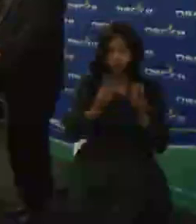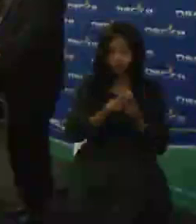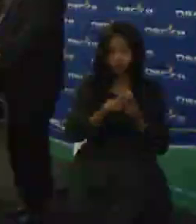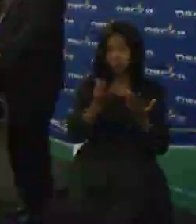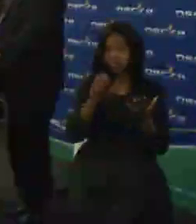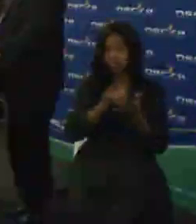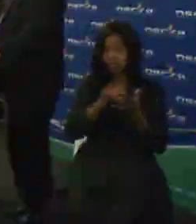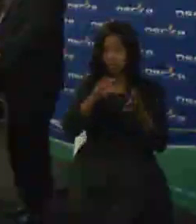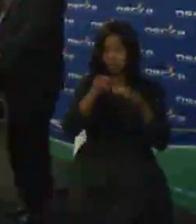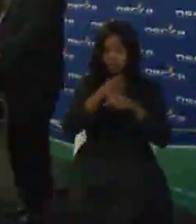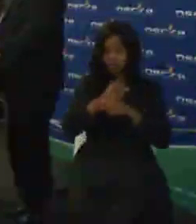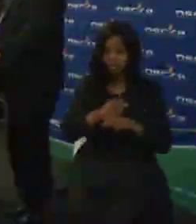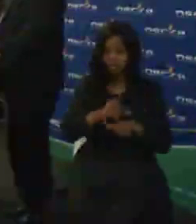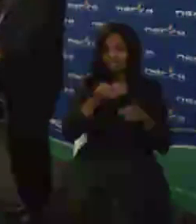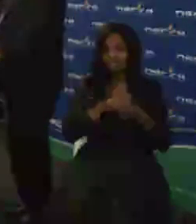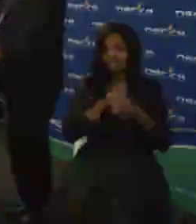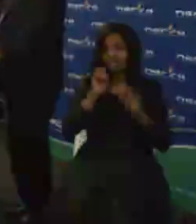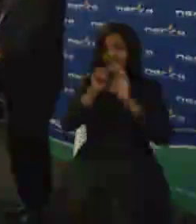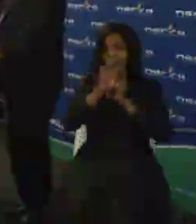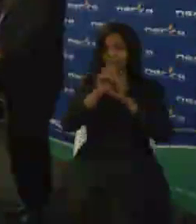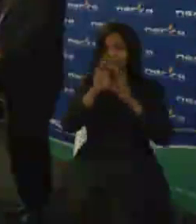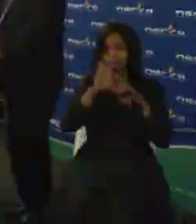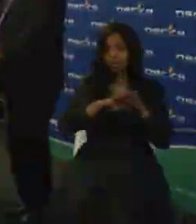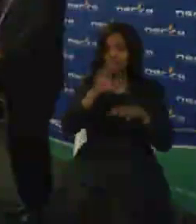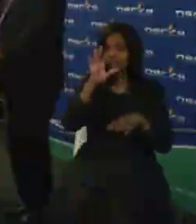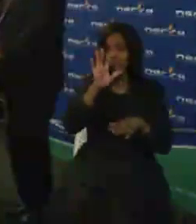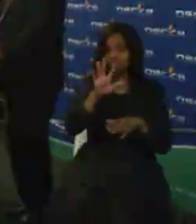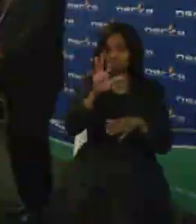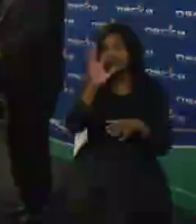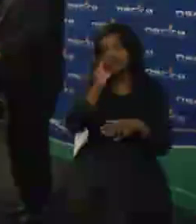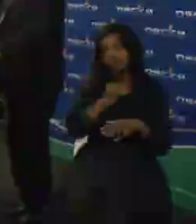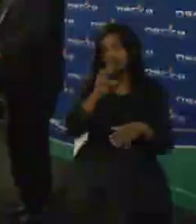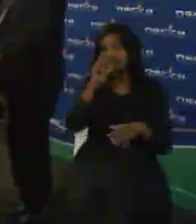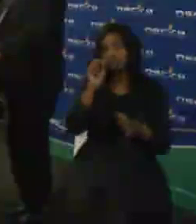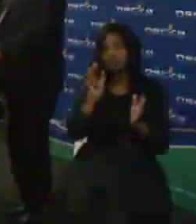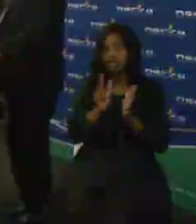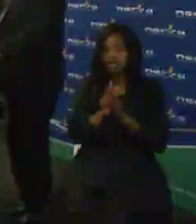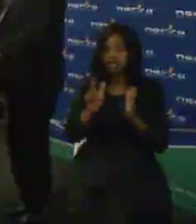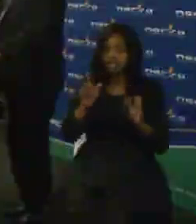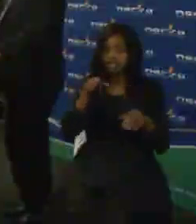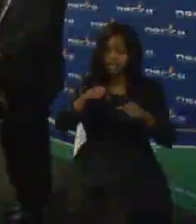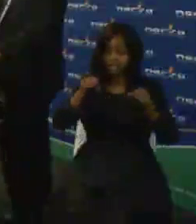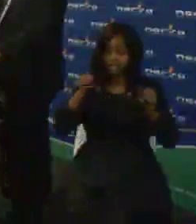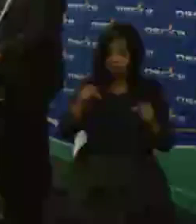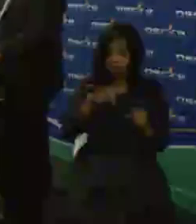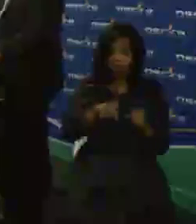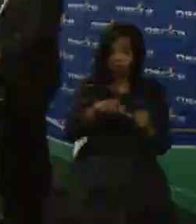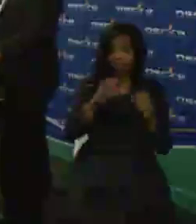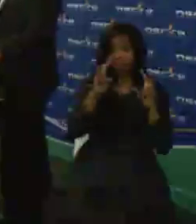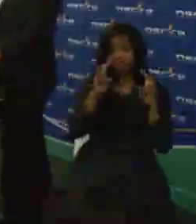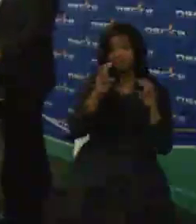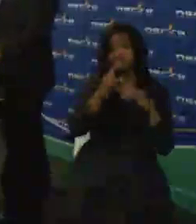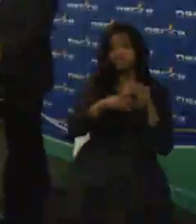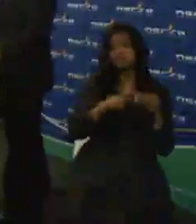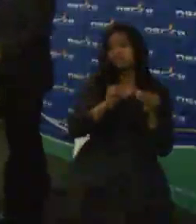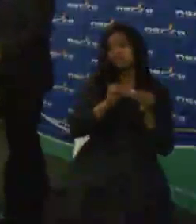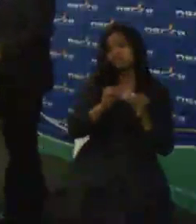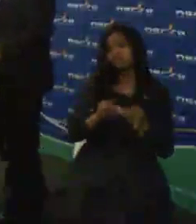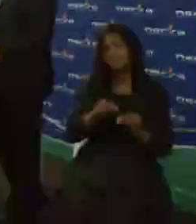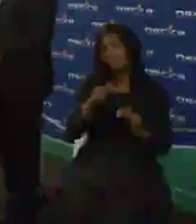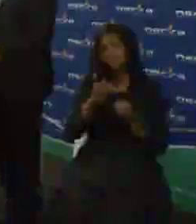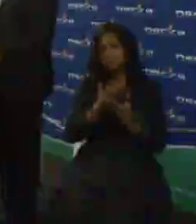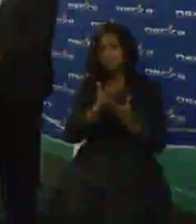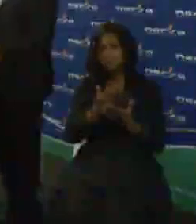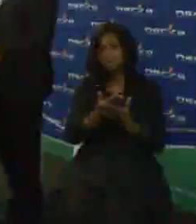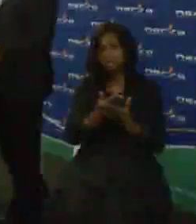issued in a media statement on the 5th of October 2018. Chairperson, this issue about adjusting the